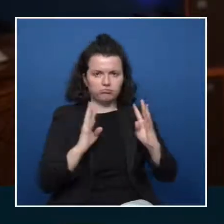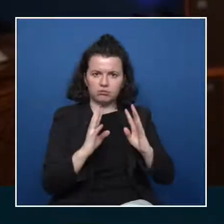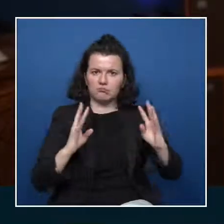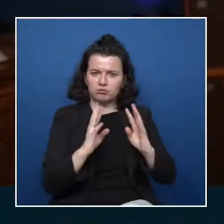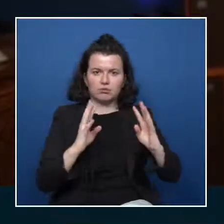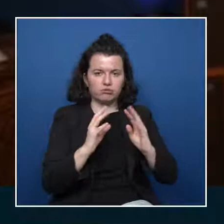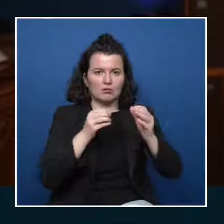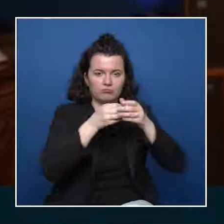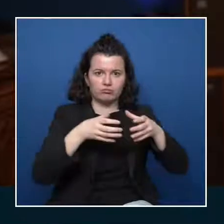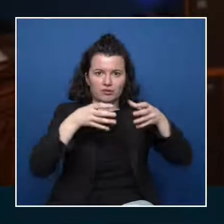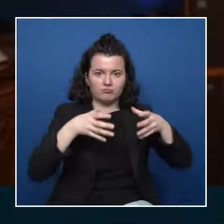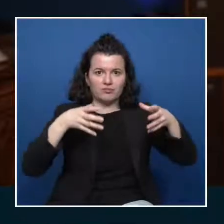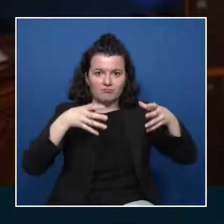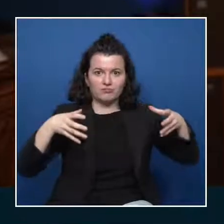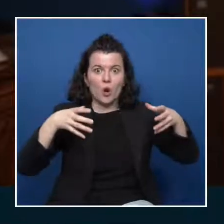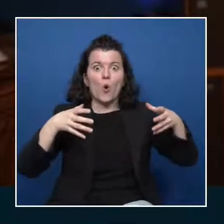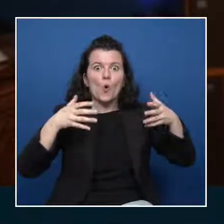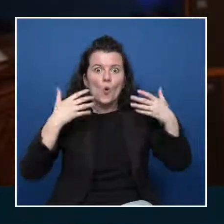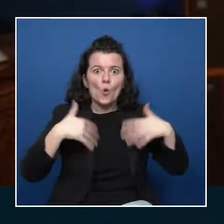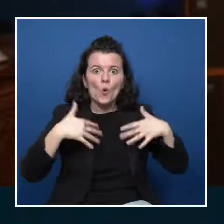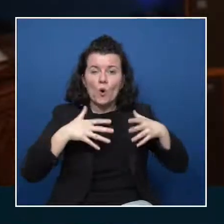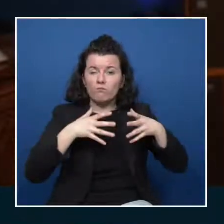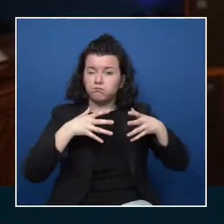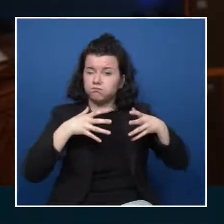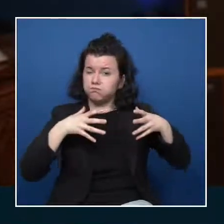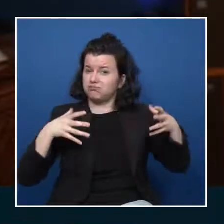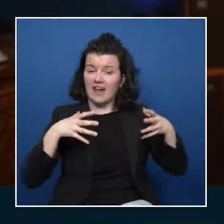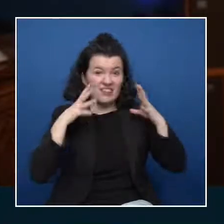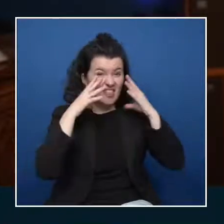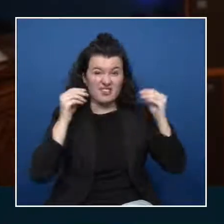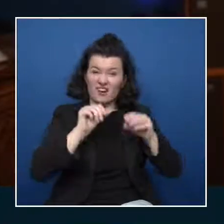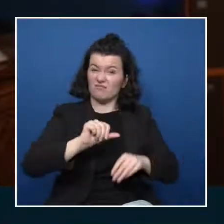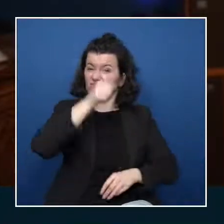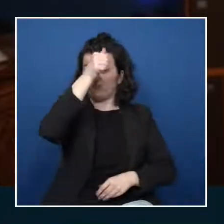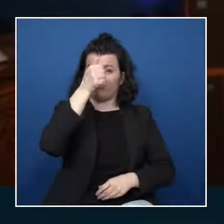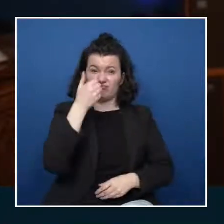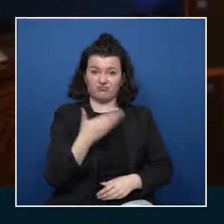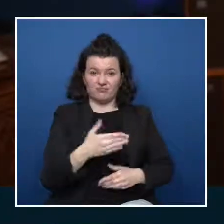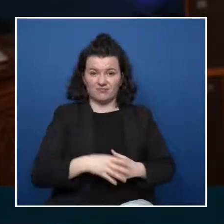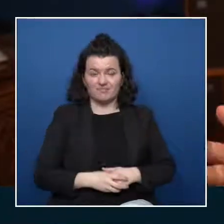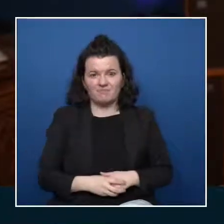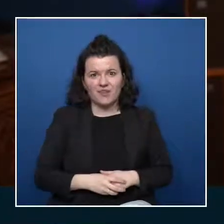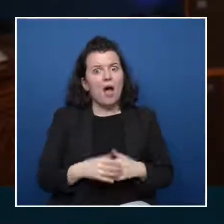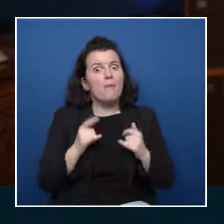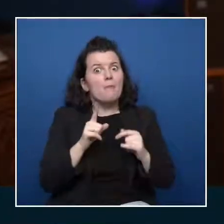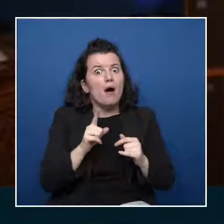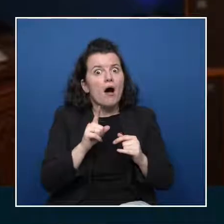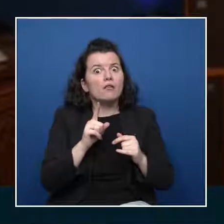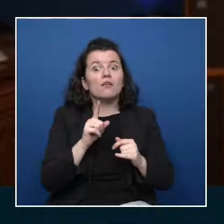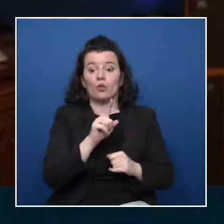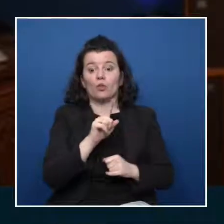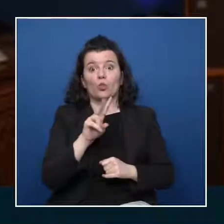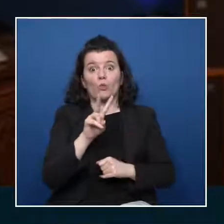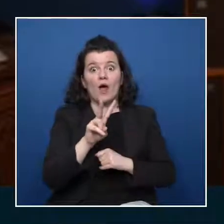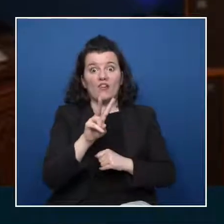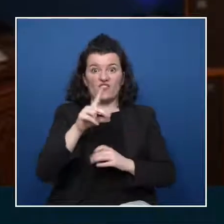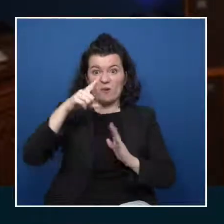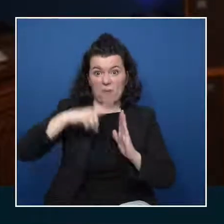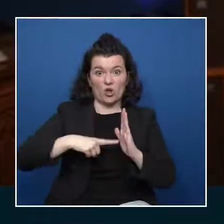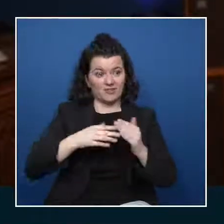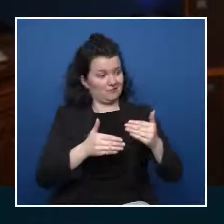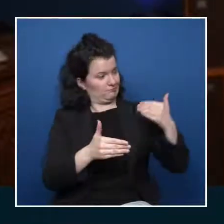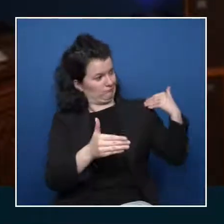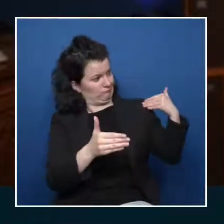all have to admit that these last 12 months have been challenging. And for us, today marks 12 months of online